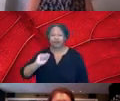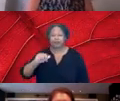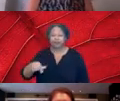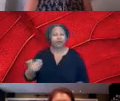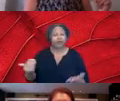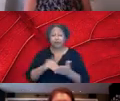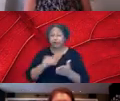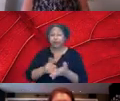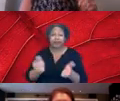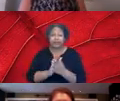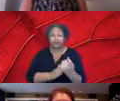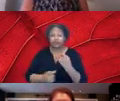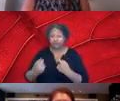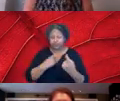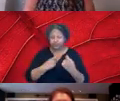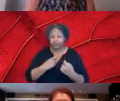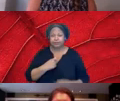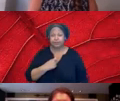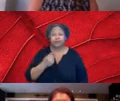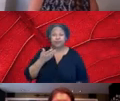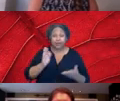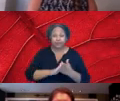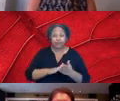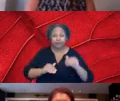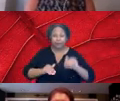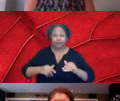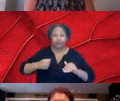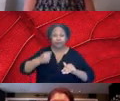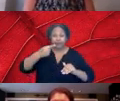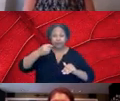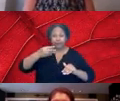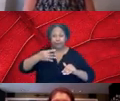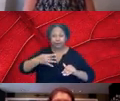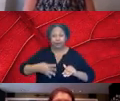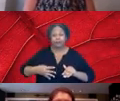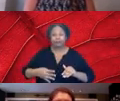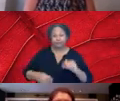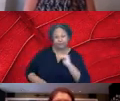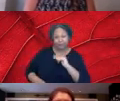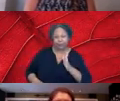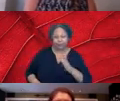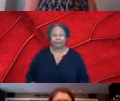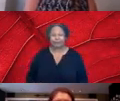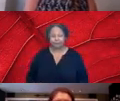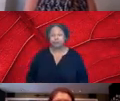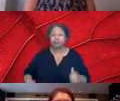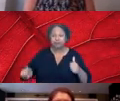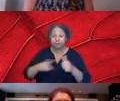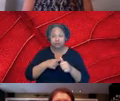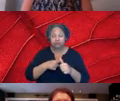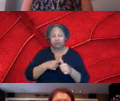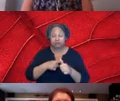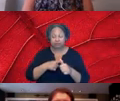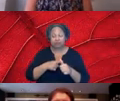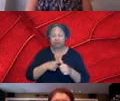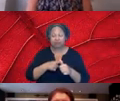Alexandra, I'm going to ask you to hit like the space bar a couple of times, just so you're aware. So here's the first one. I